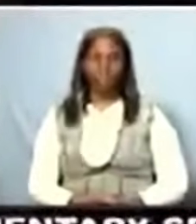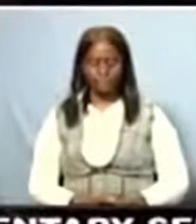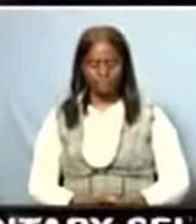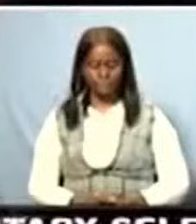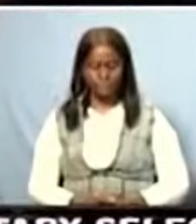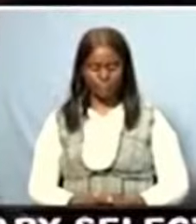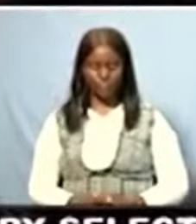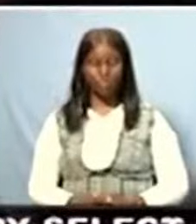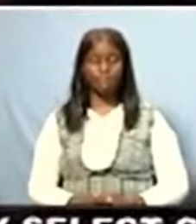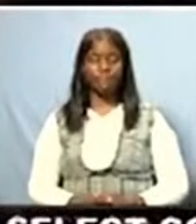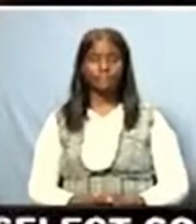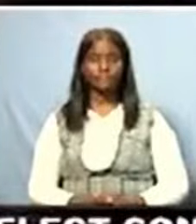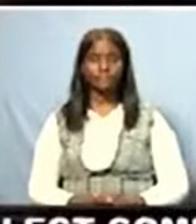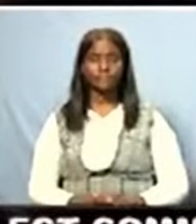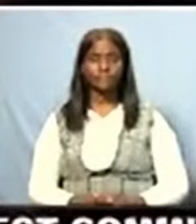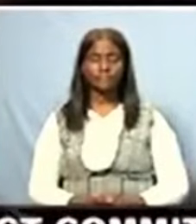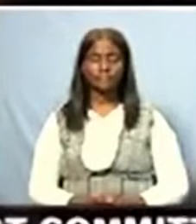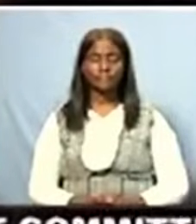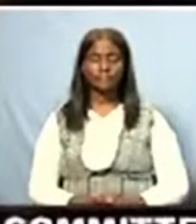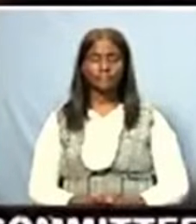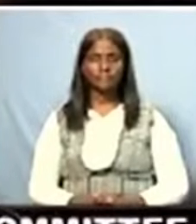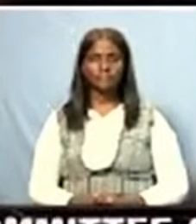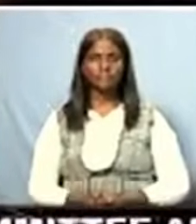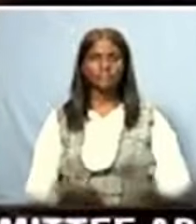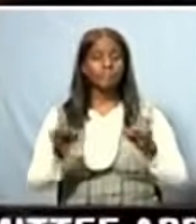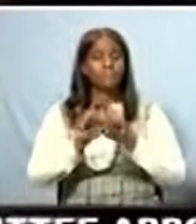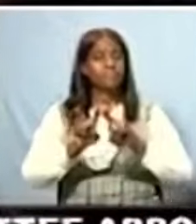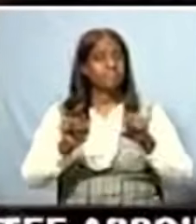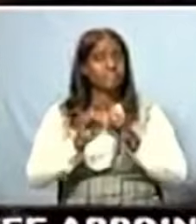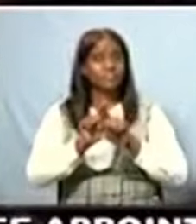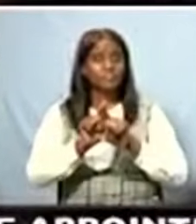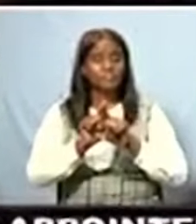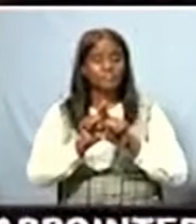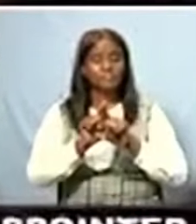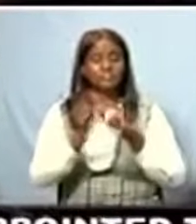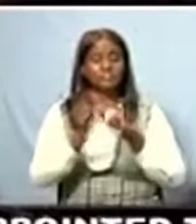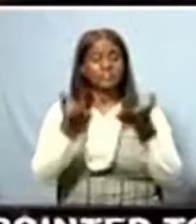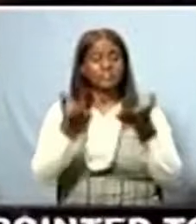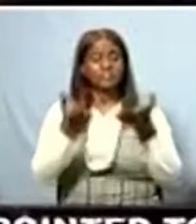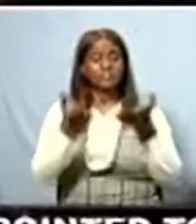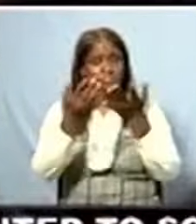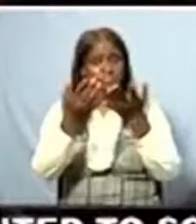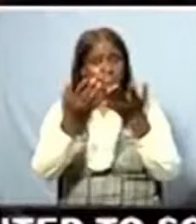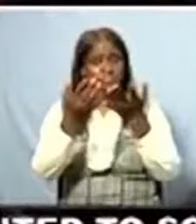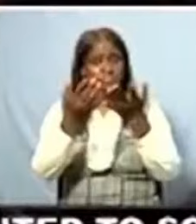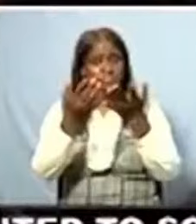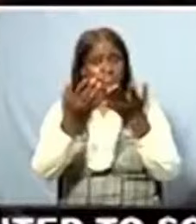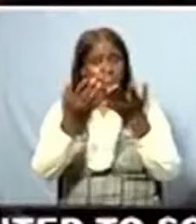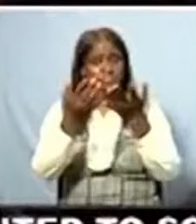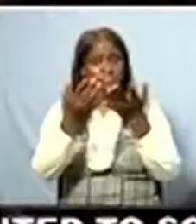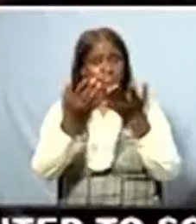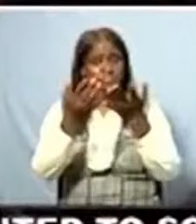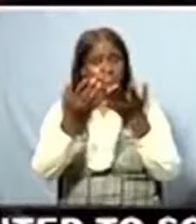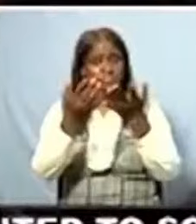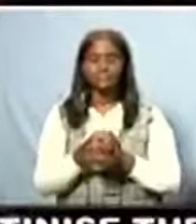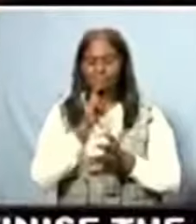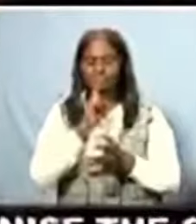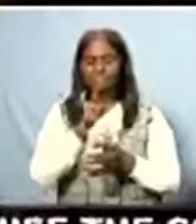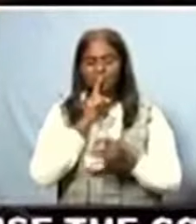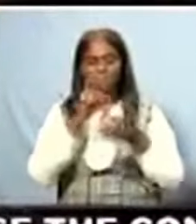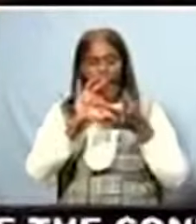you. Is it on the same honorable? Okay, please, President. Thank you very, very much. Really